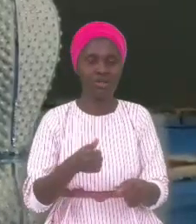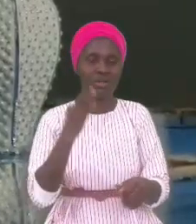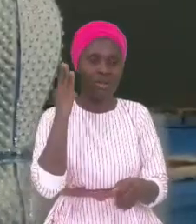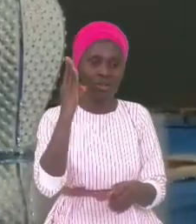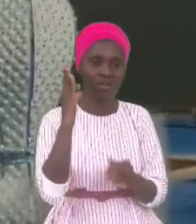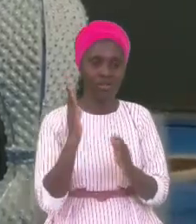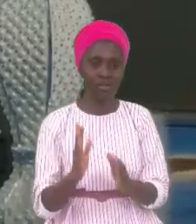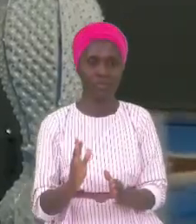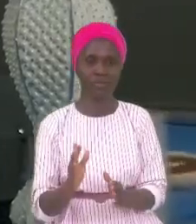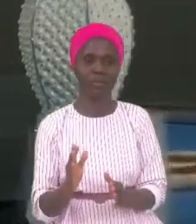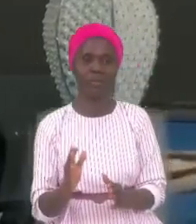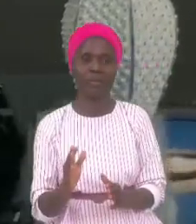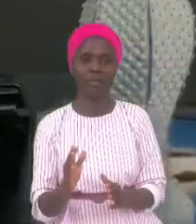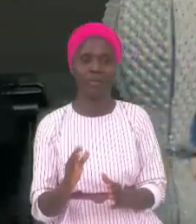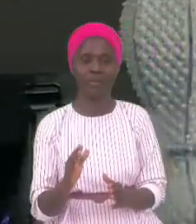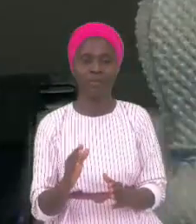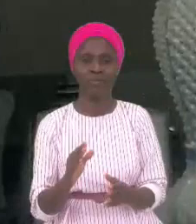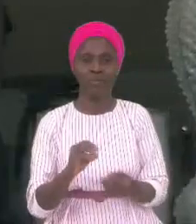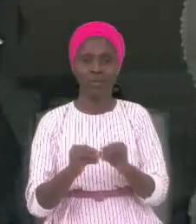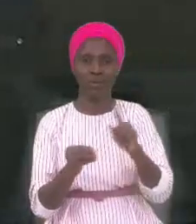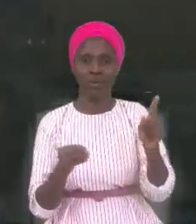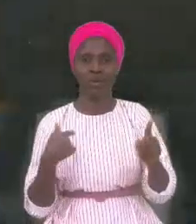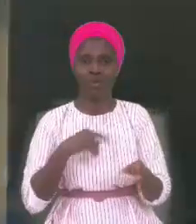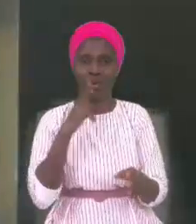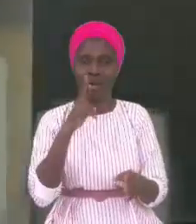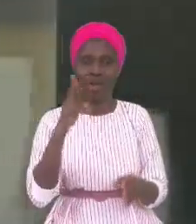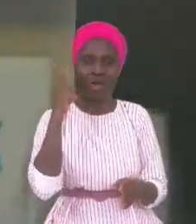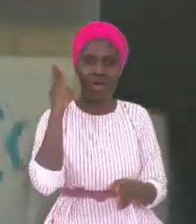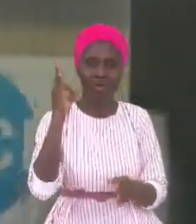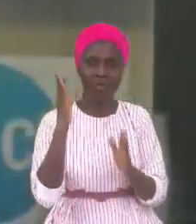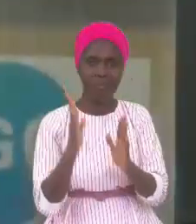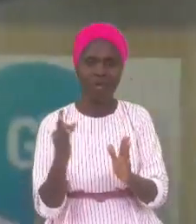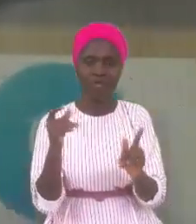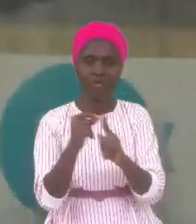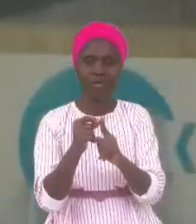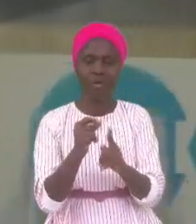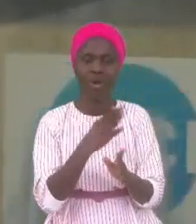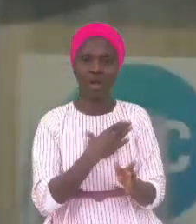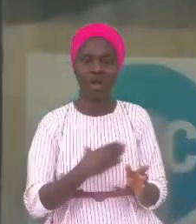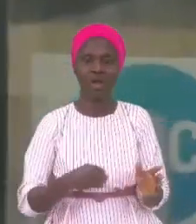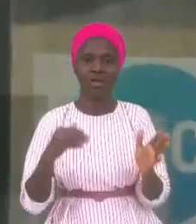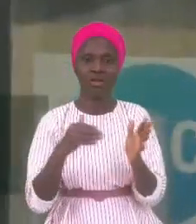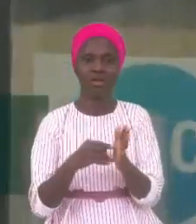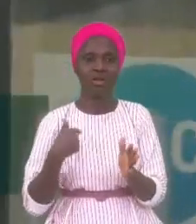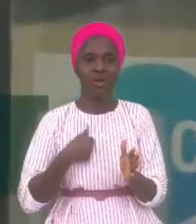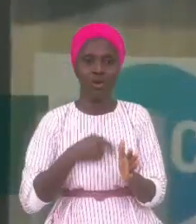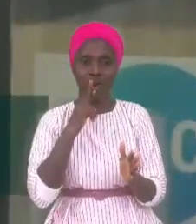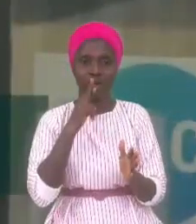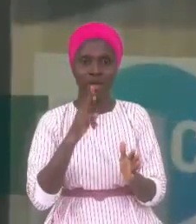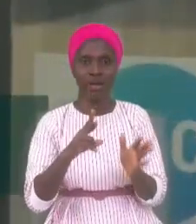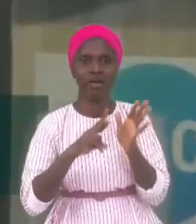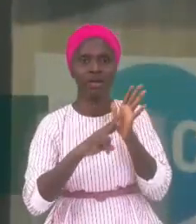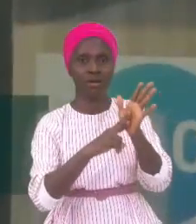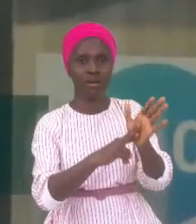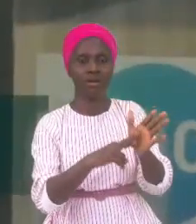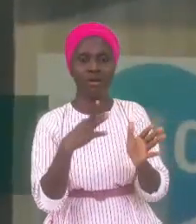we're ministers of the word. Number two, we are ambassadors for Christ. ambassadors for Christ. It tells us